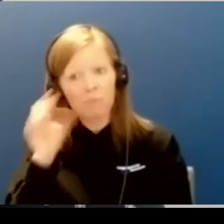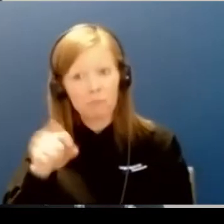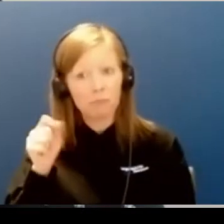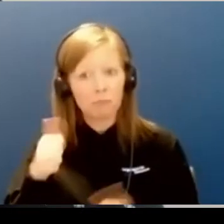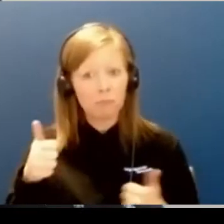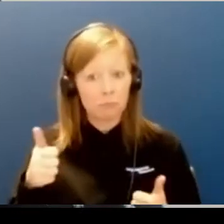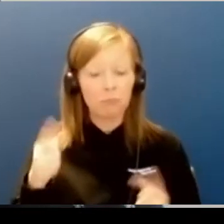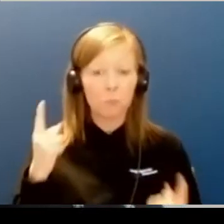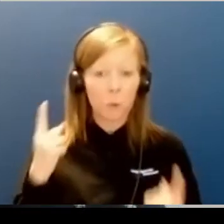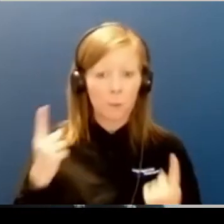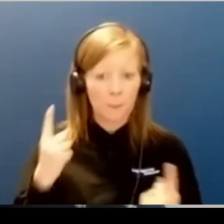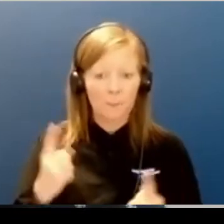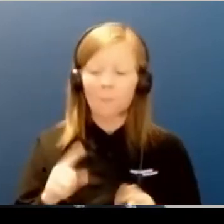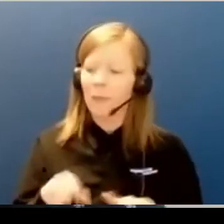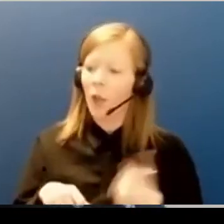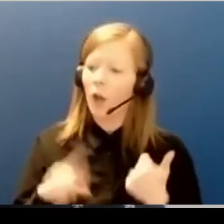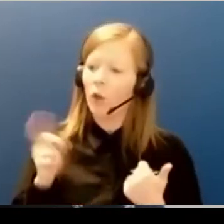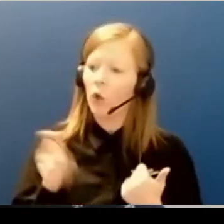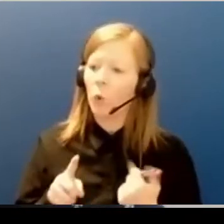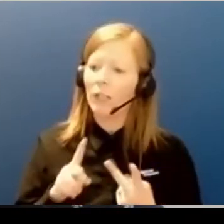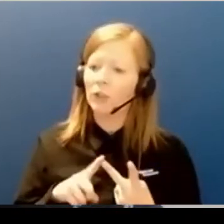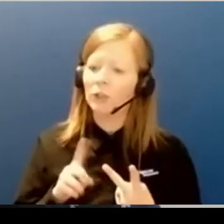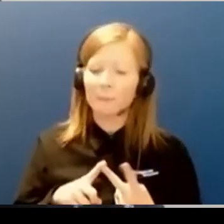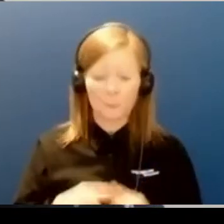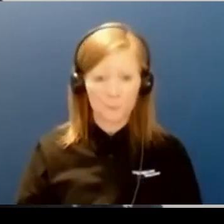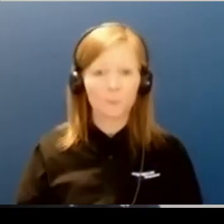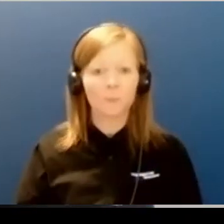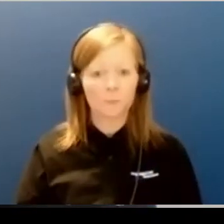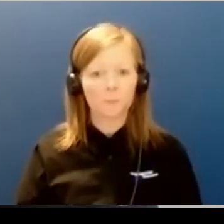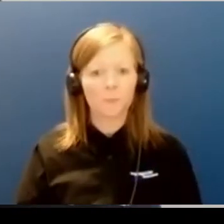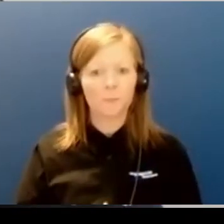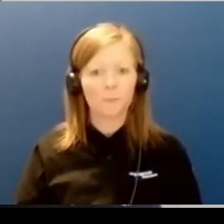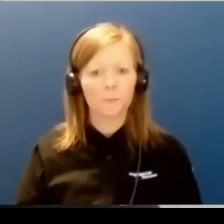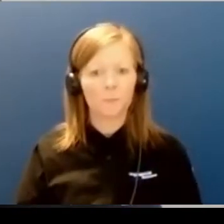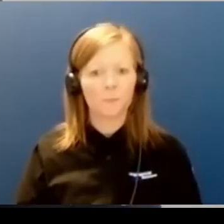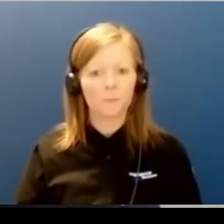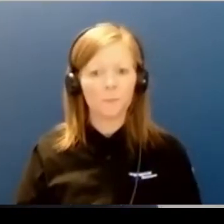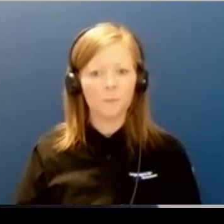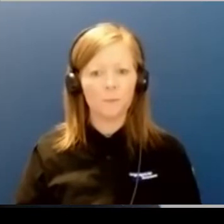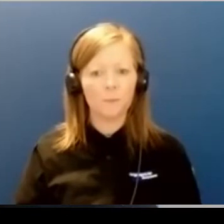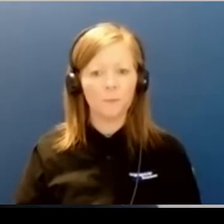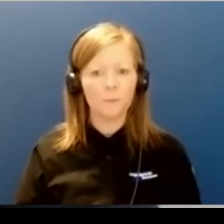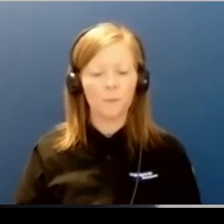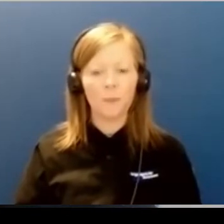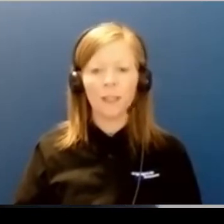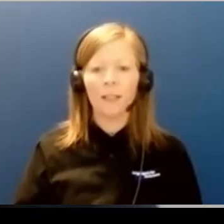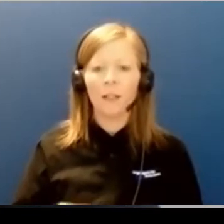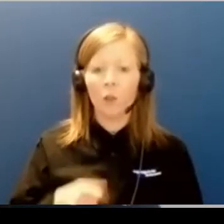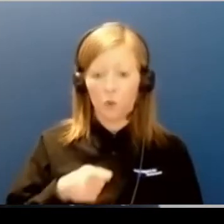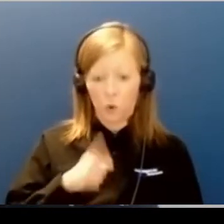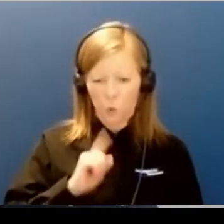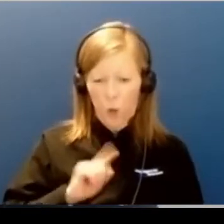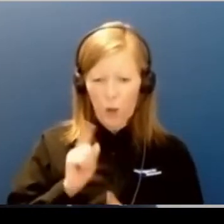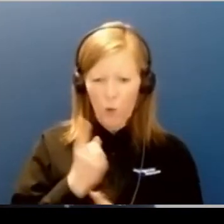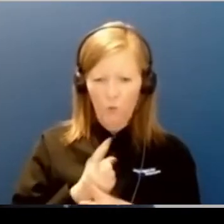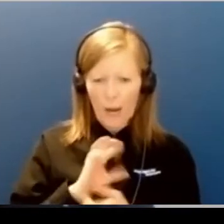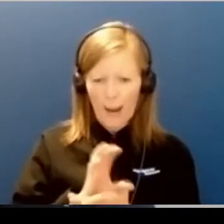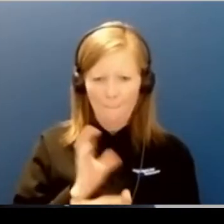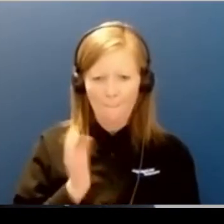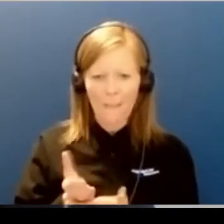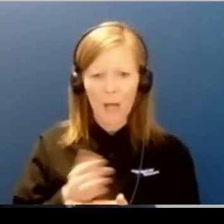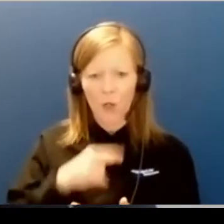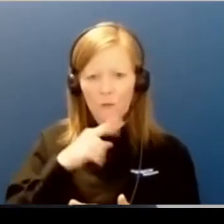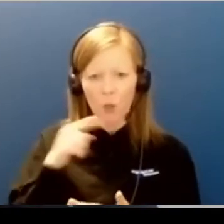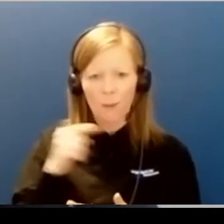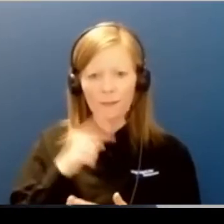the other question was about swallowing the right size amount of fluoride toothpaste as the 3-year-old is